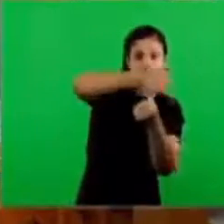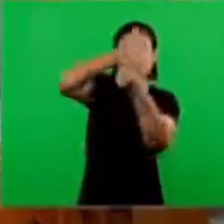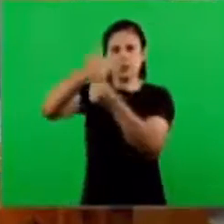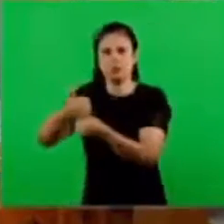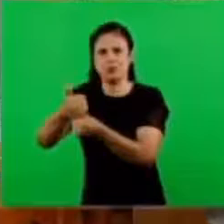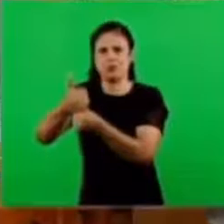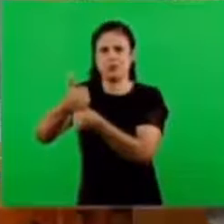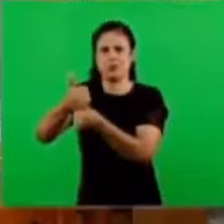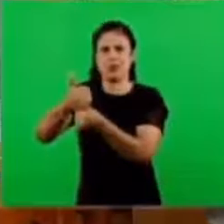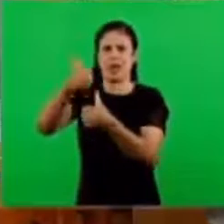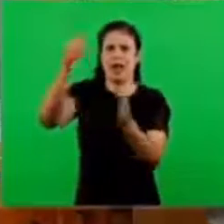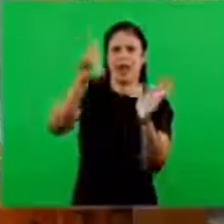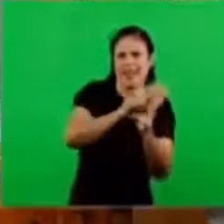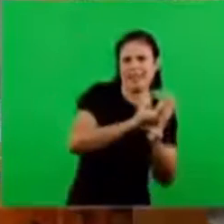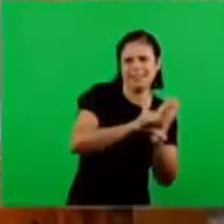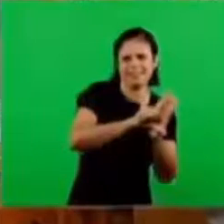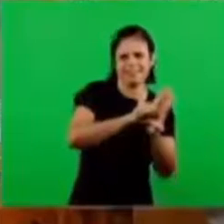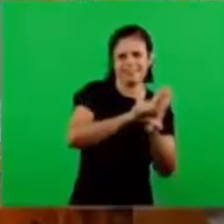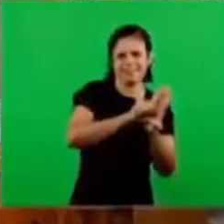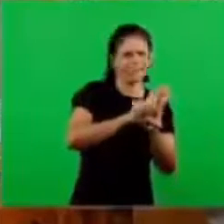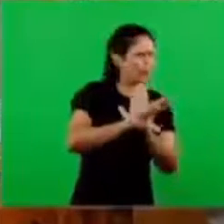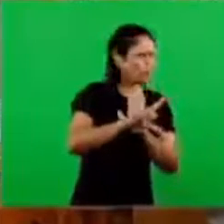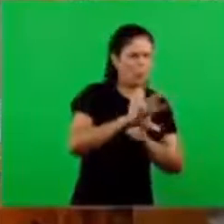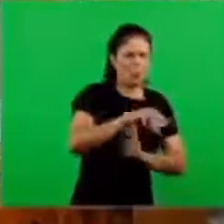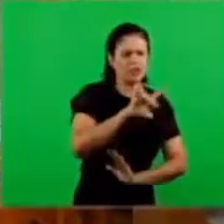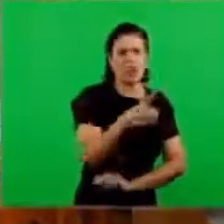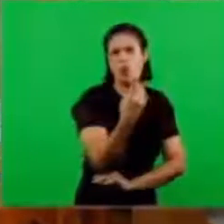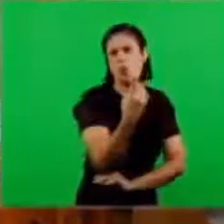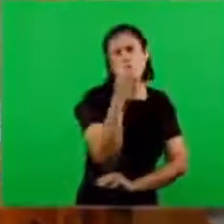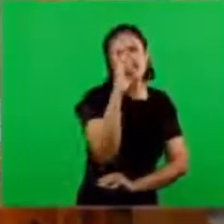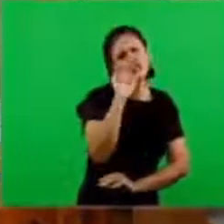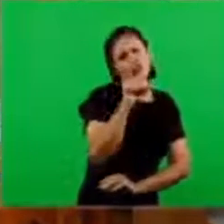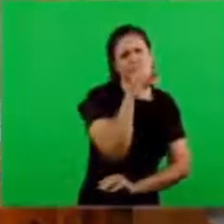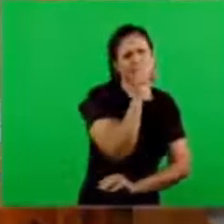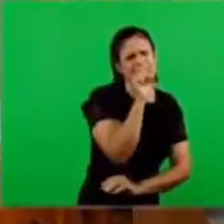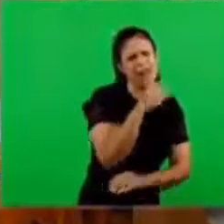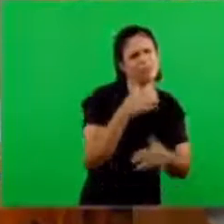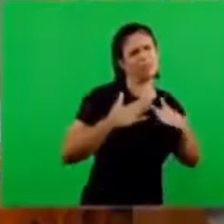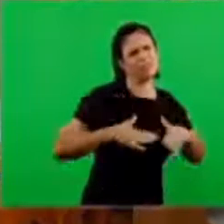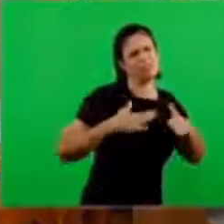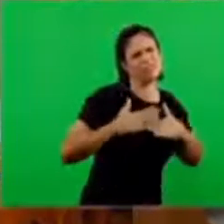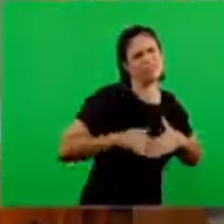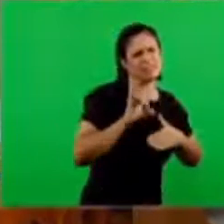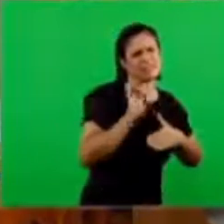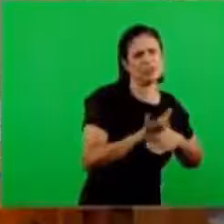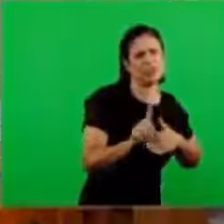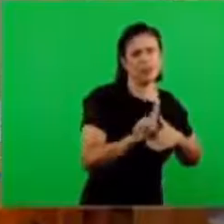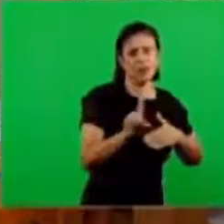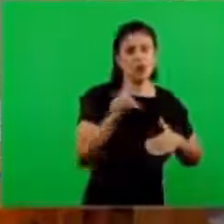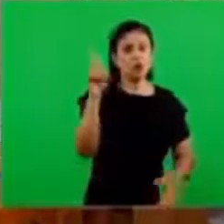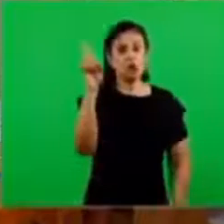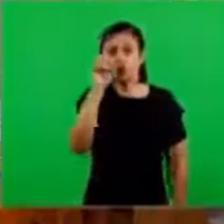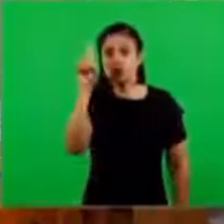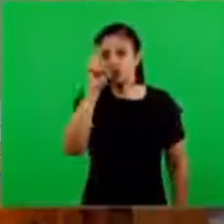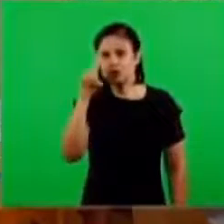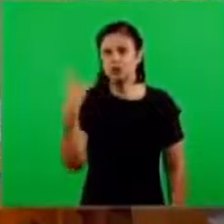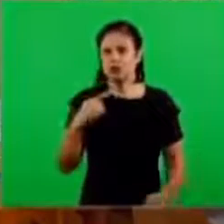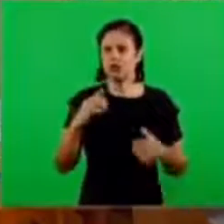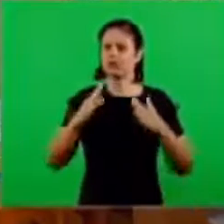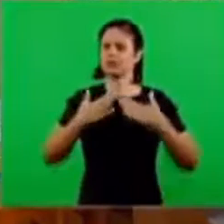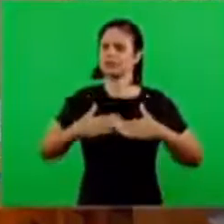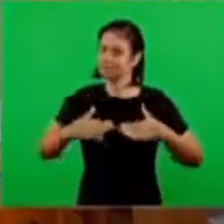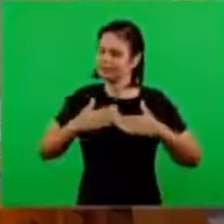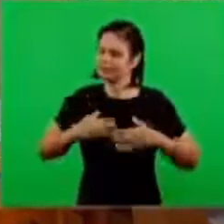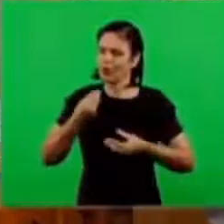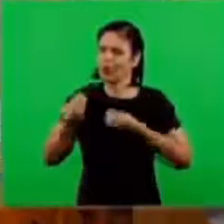changed all the whole aspect of the rest. So now we need to can rest in Jesus every